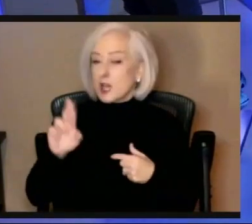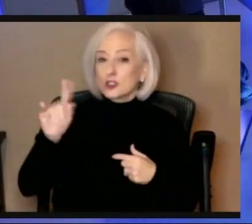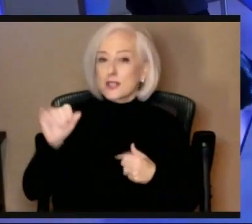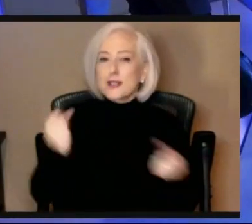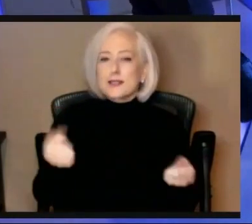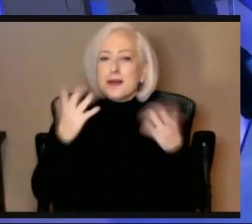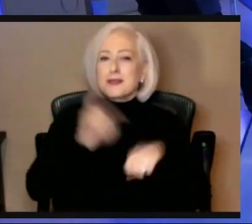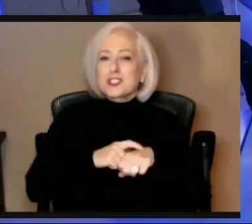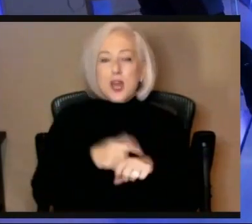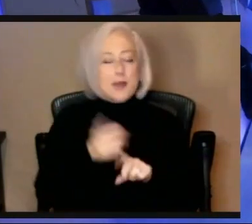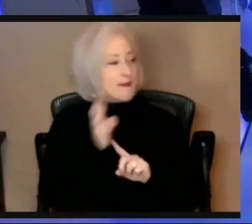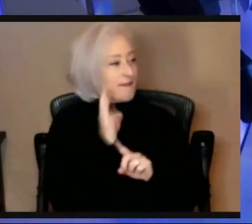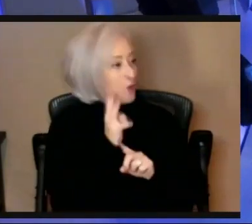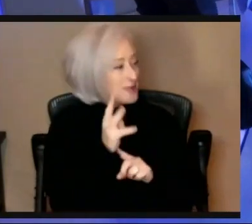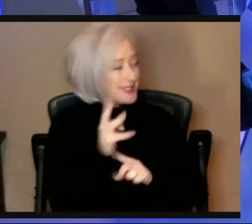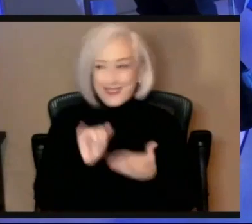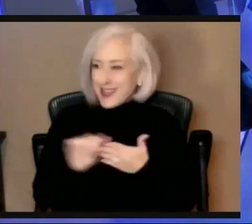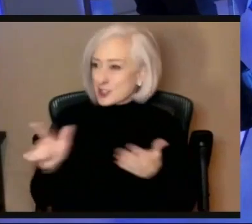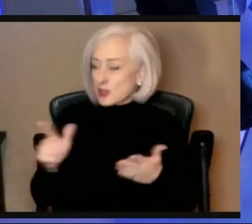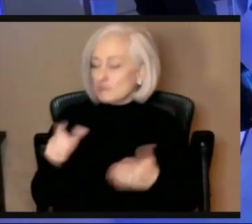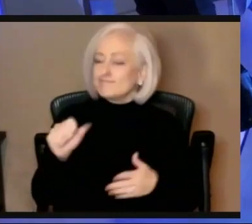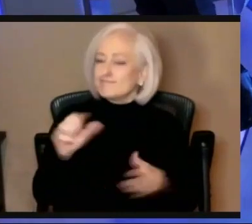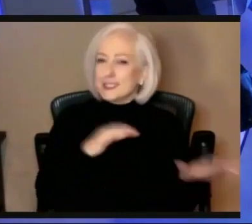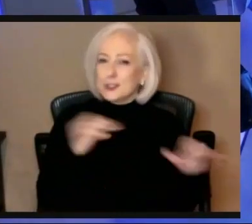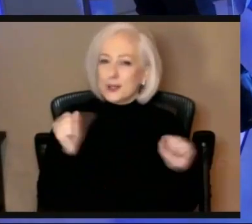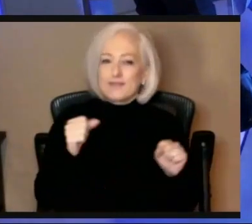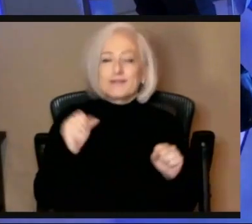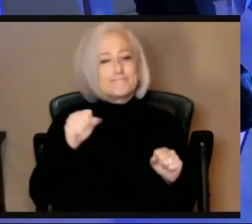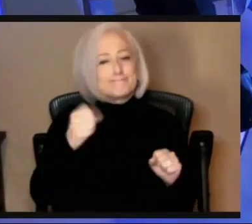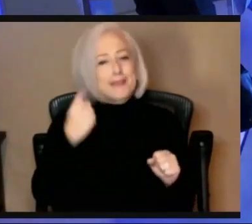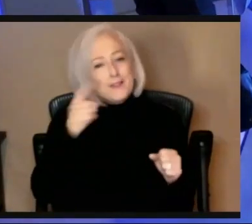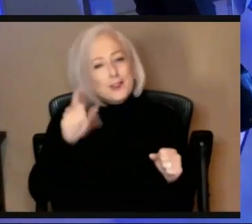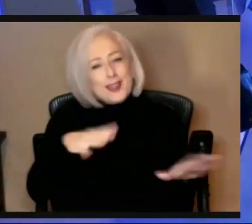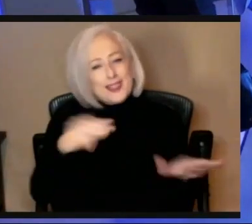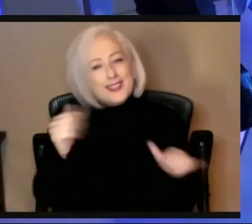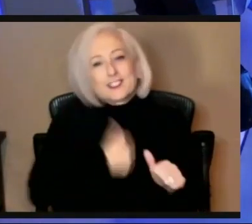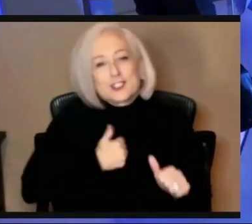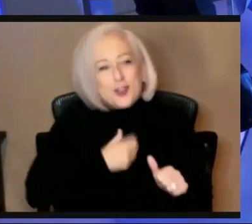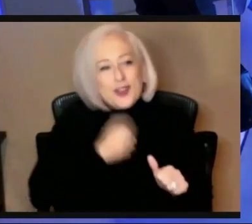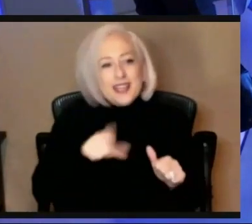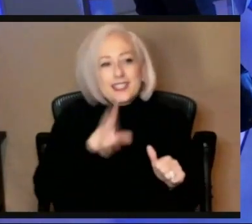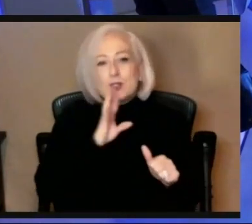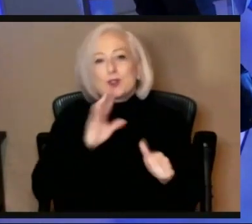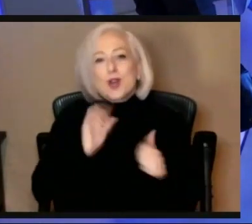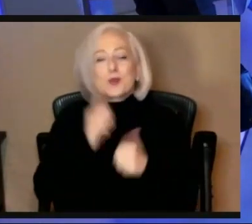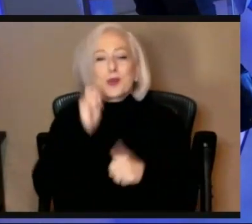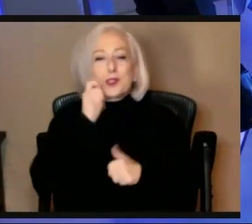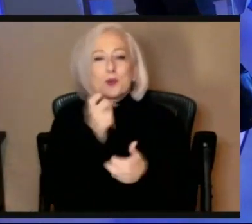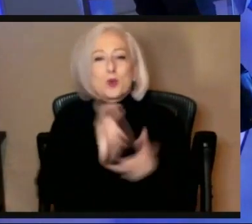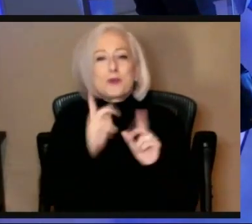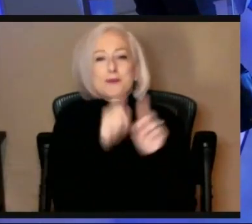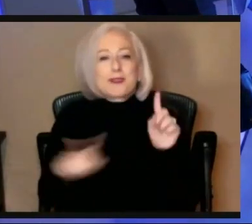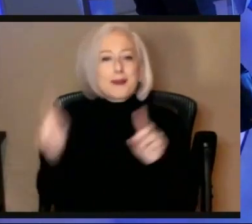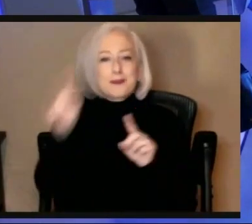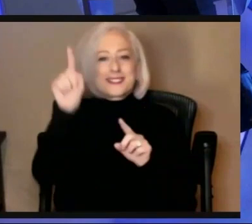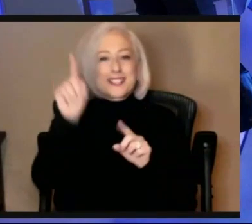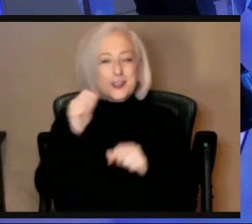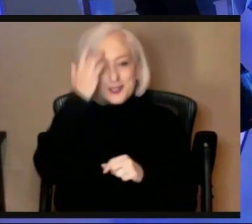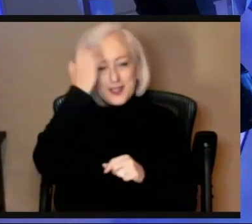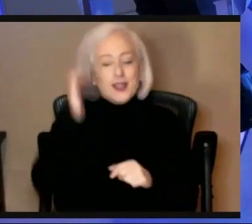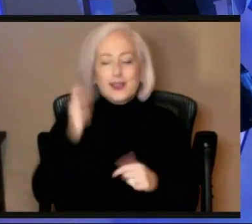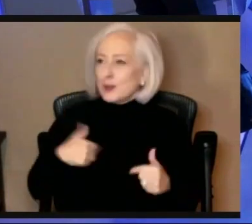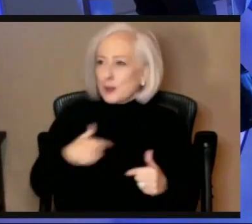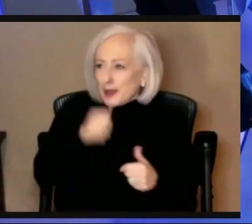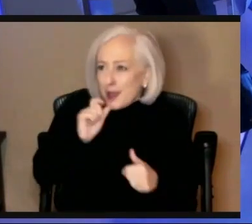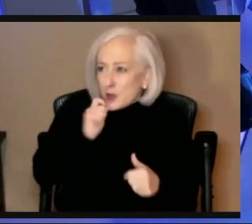That's it? Yeah, I got to run. You really do? Okay. I do. I was going to try to. I get to go talk to some cool people upstairs in just a minute. Okay. We're not cool people. You